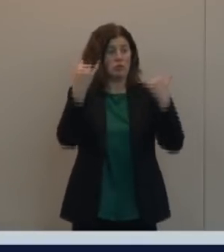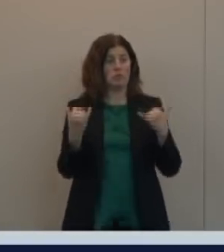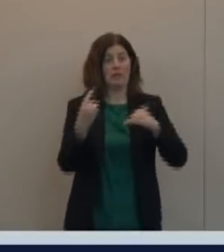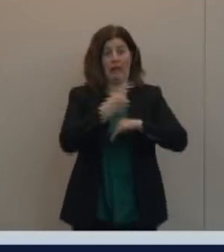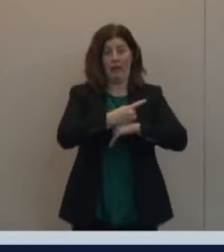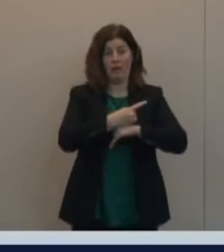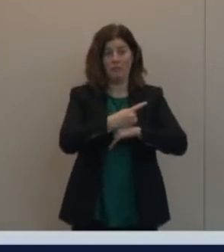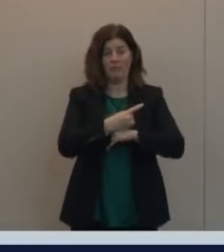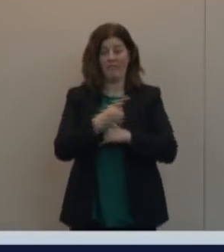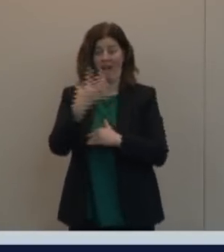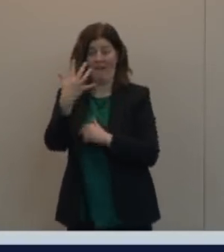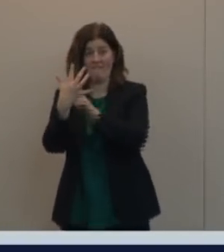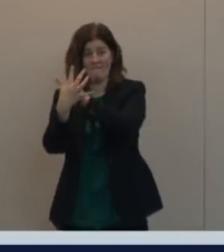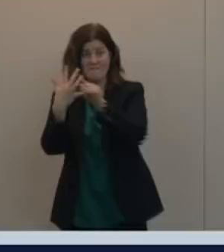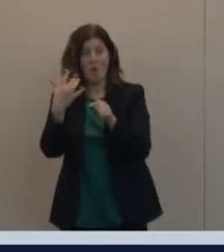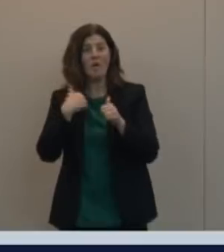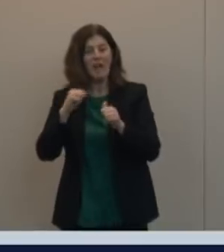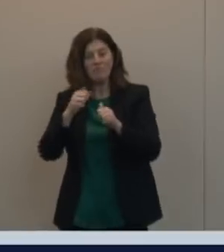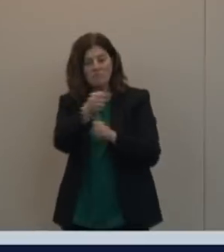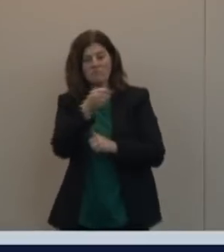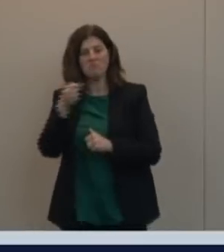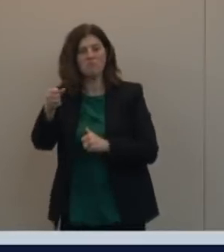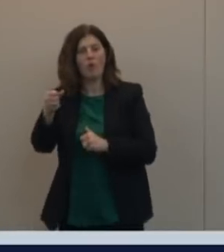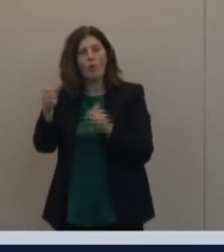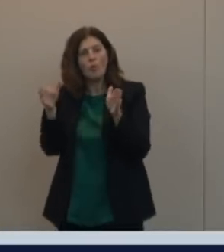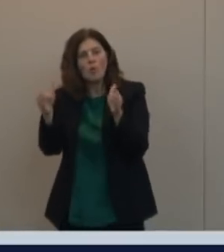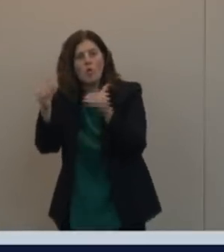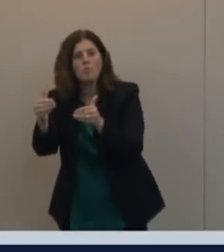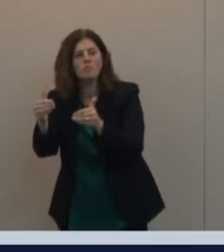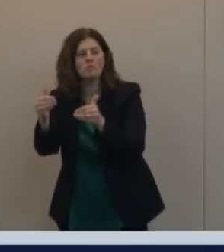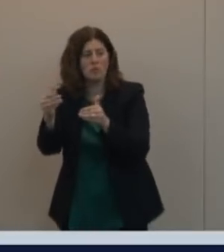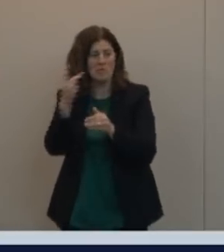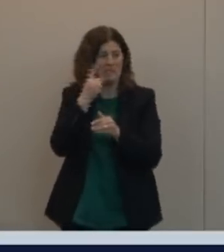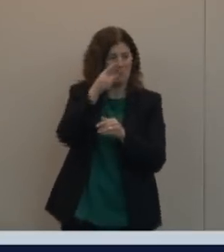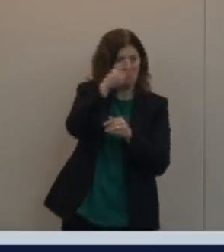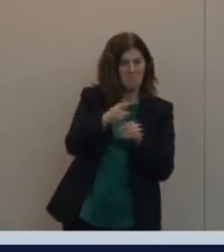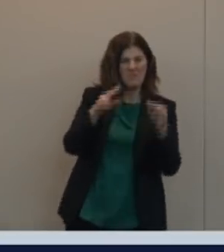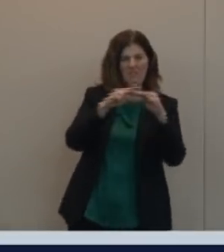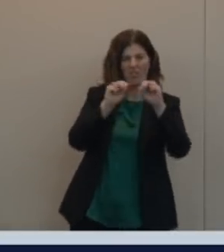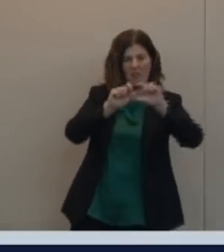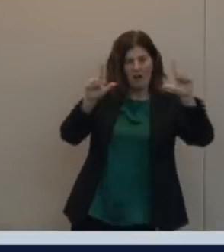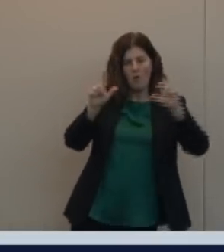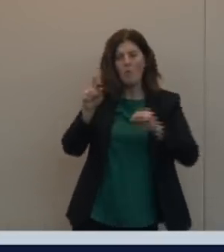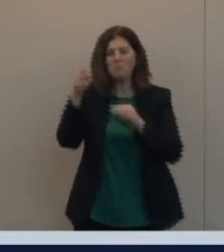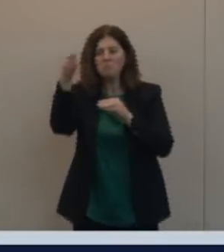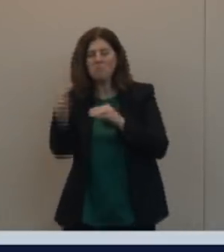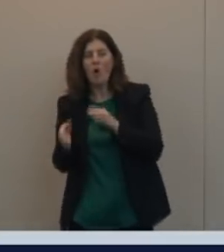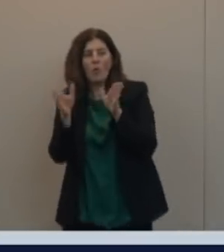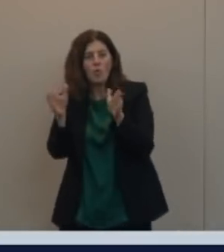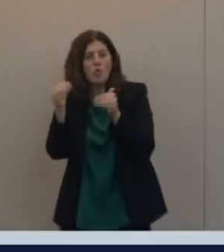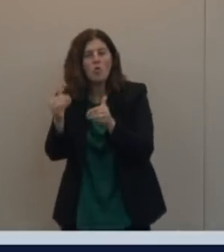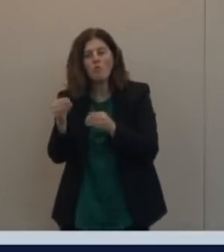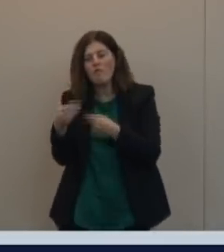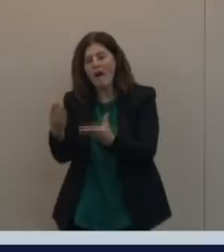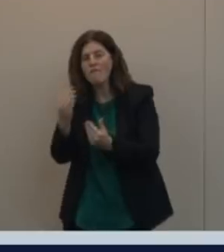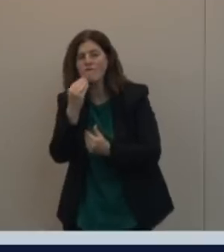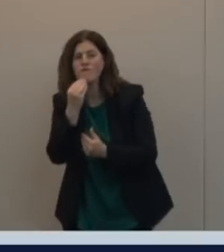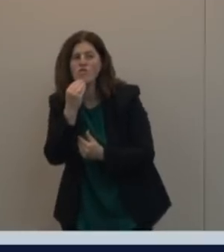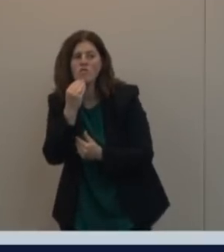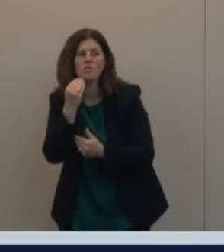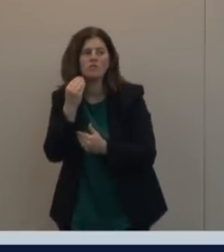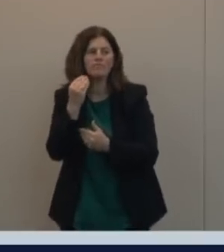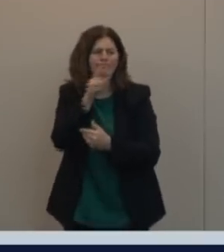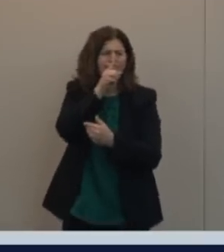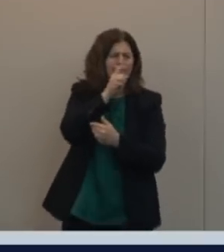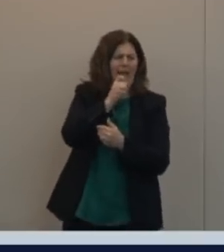the additional 8, we have the ability to provide rooms, and you can see here that we provide room and food. Actually, what's not